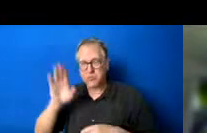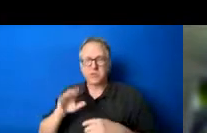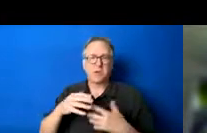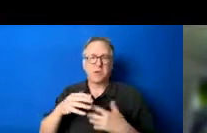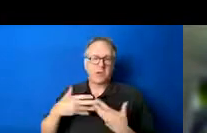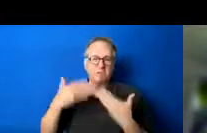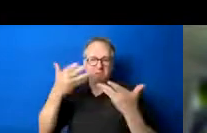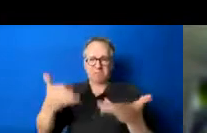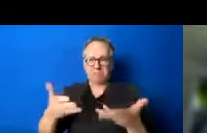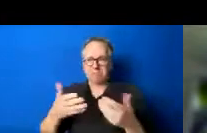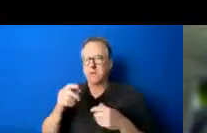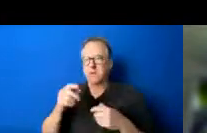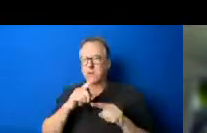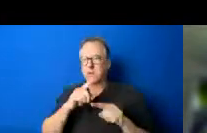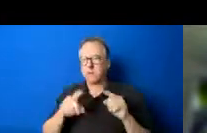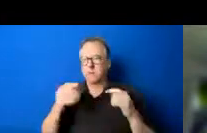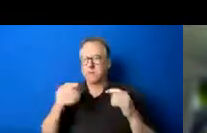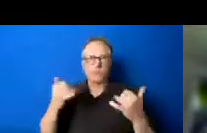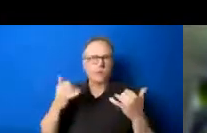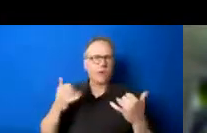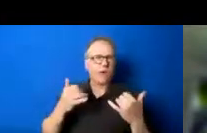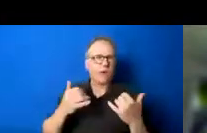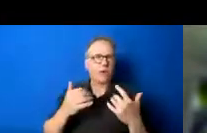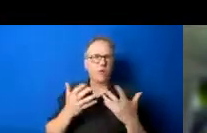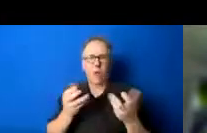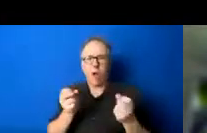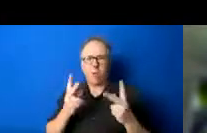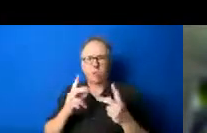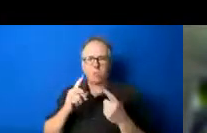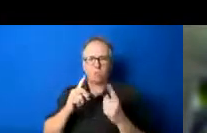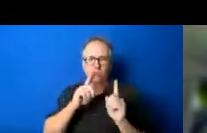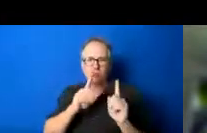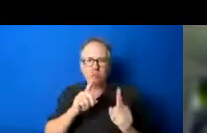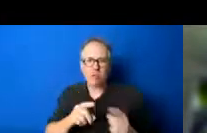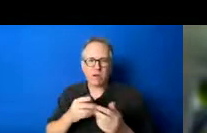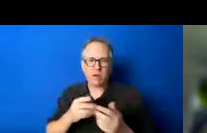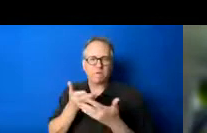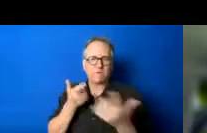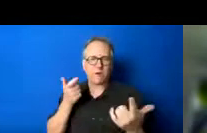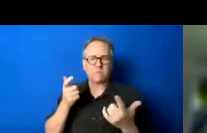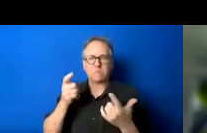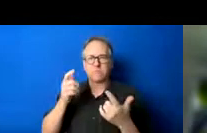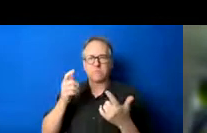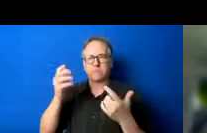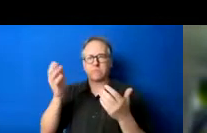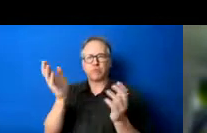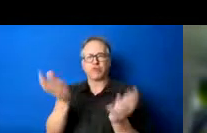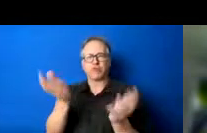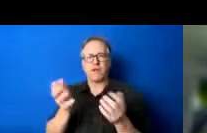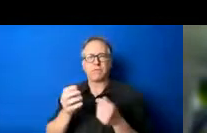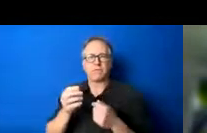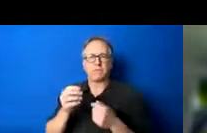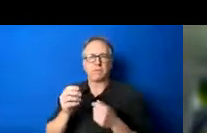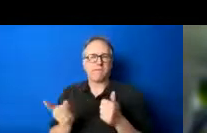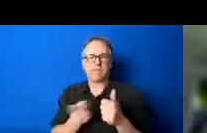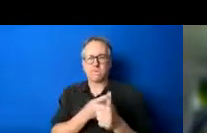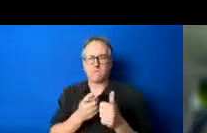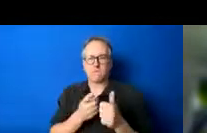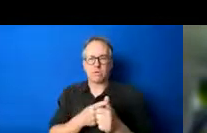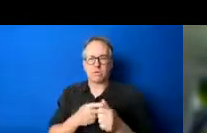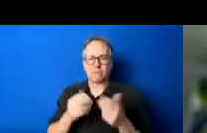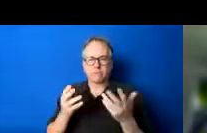floor. But I just want to give a chance to respond to things that were in the chat. So the first question is,